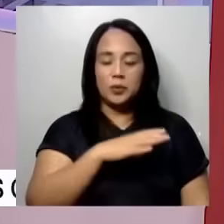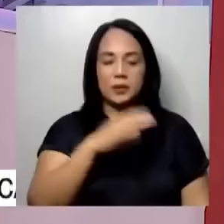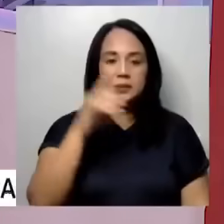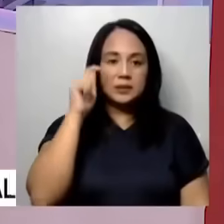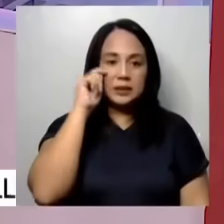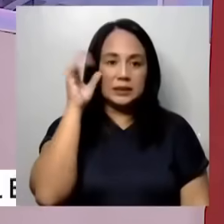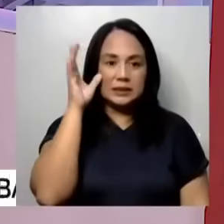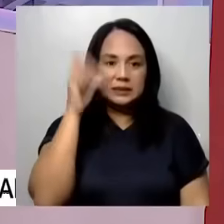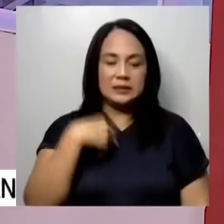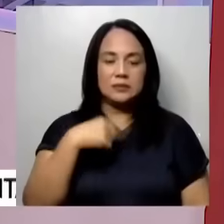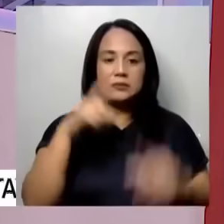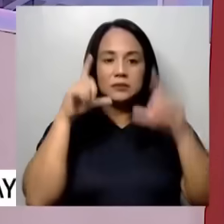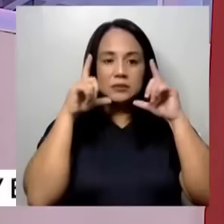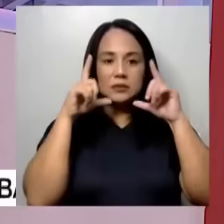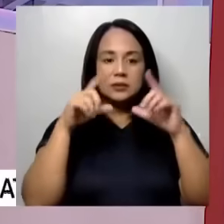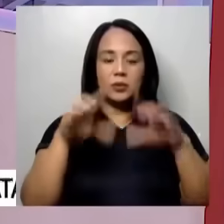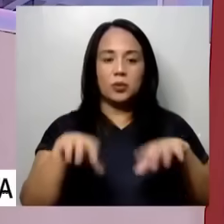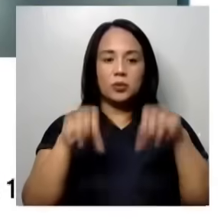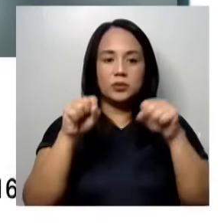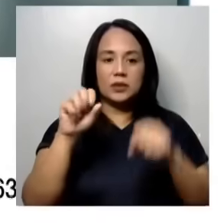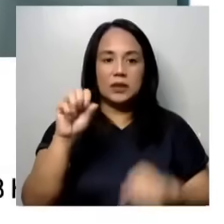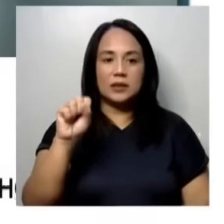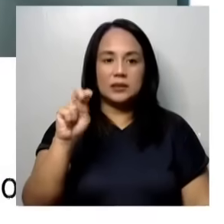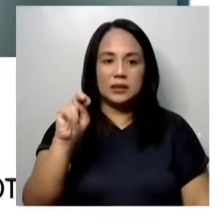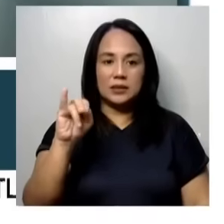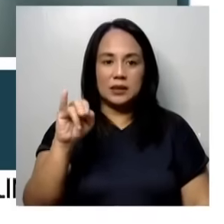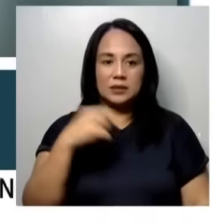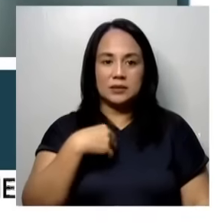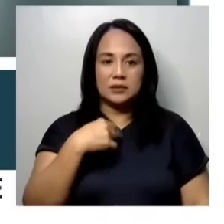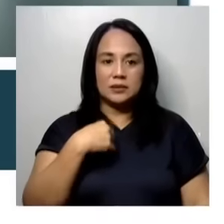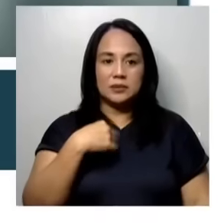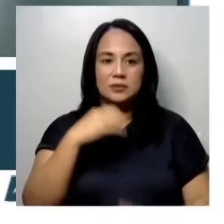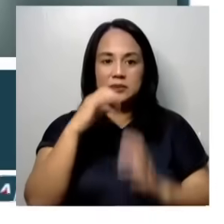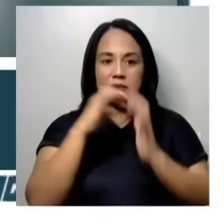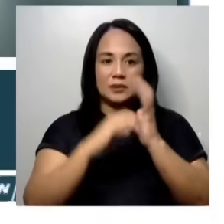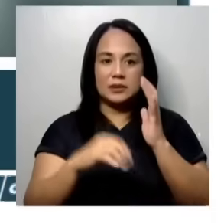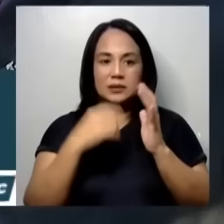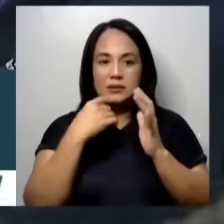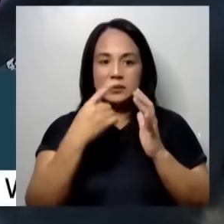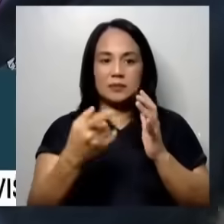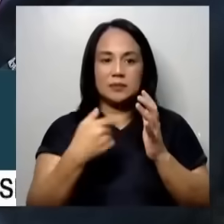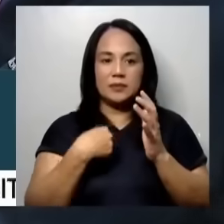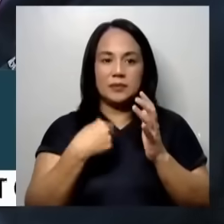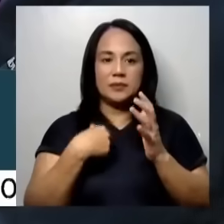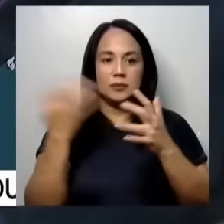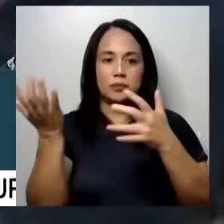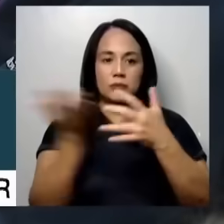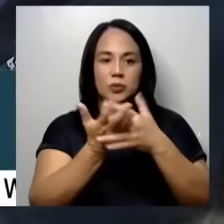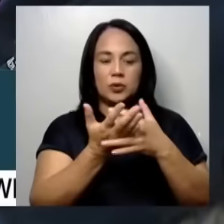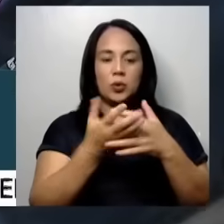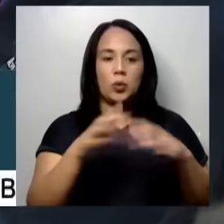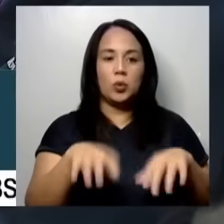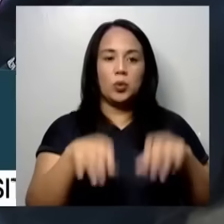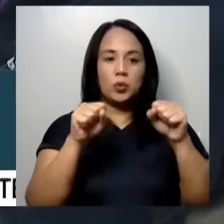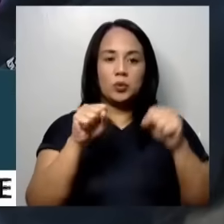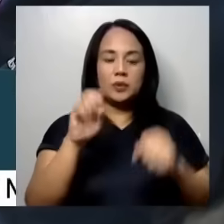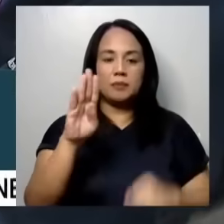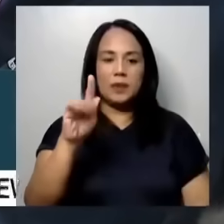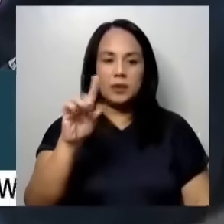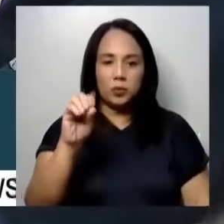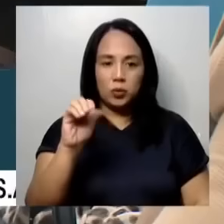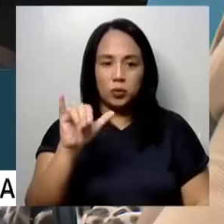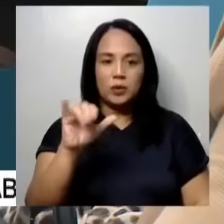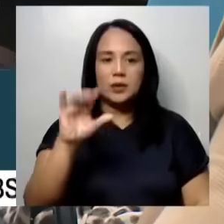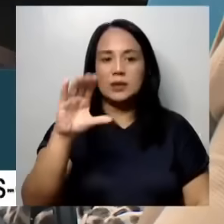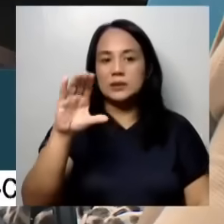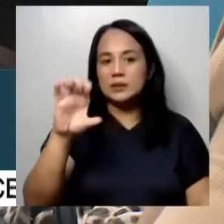from hosts of SMNI is an attempt to discredit him. Casino has filed a civil suit against hosts Lorraine Badoy and Jeffrey Celis,